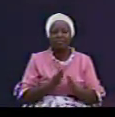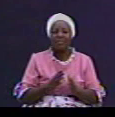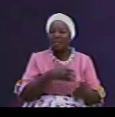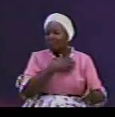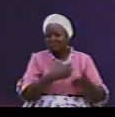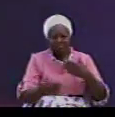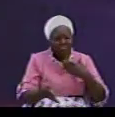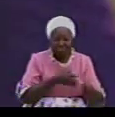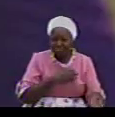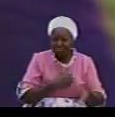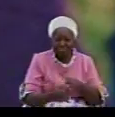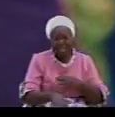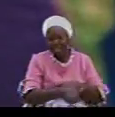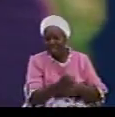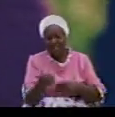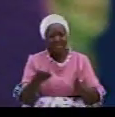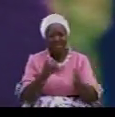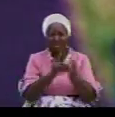whatsoever demand,